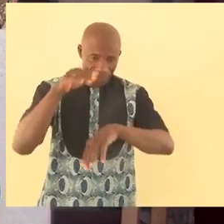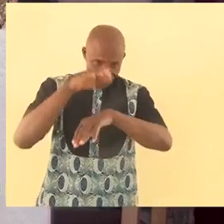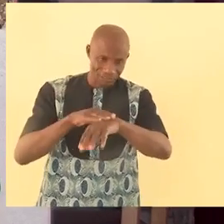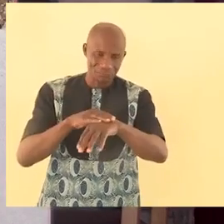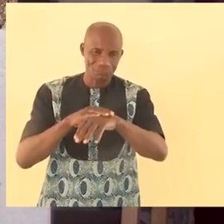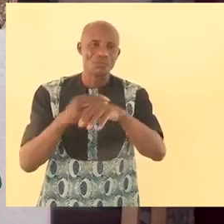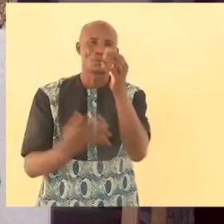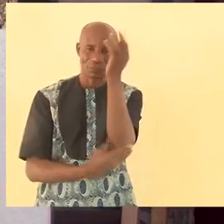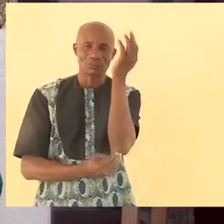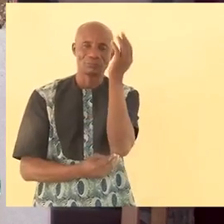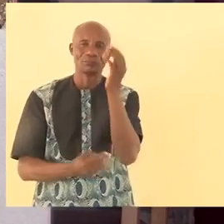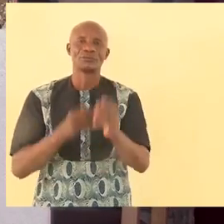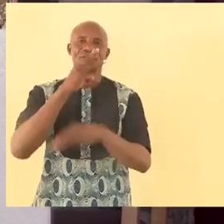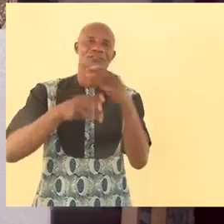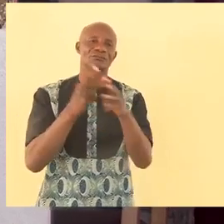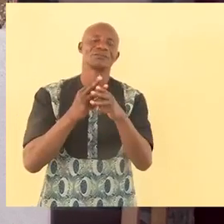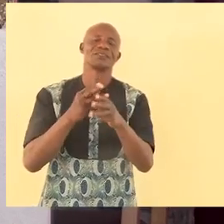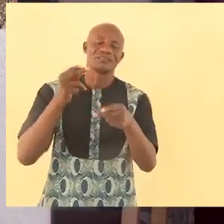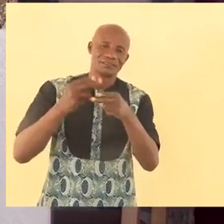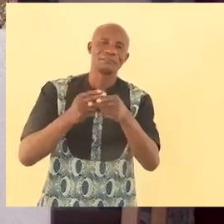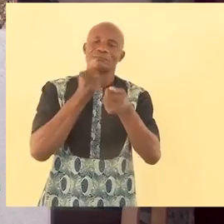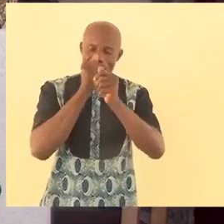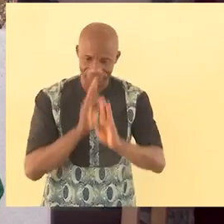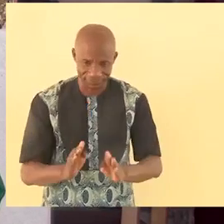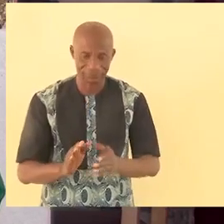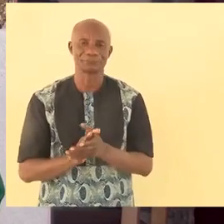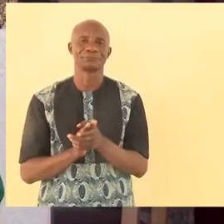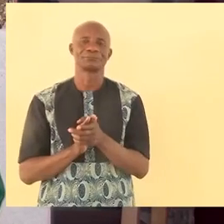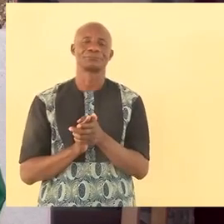he called wretched, the world would call blessed.